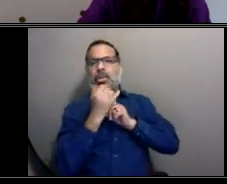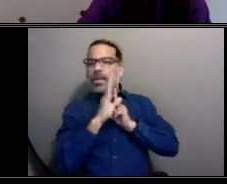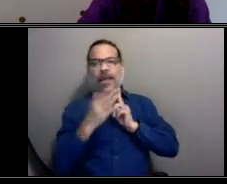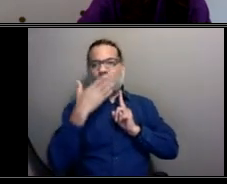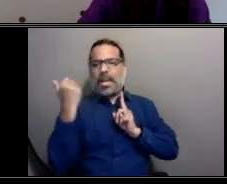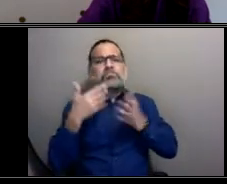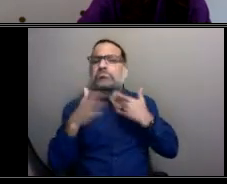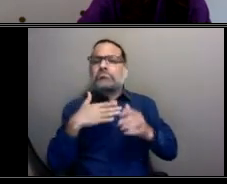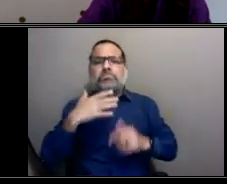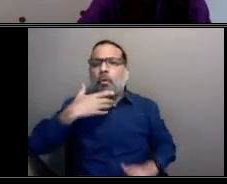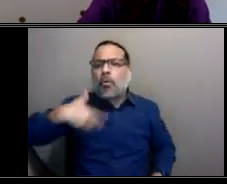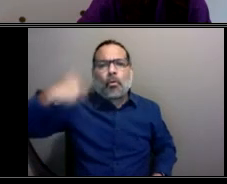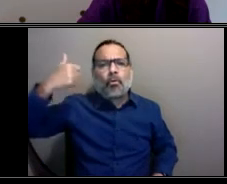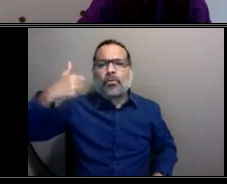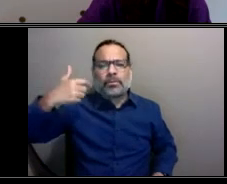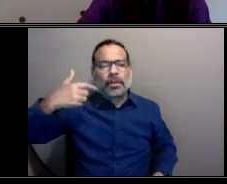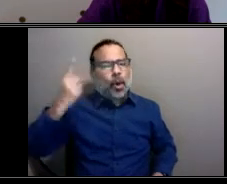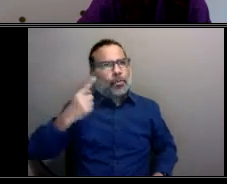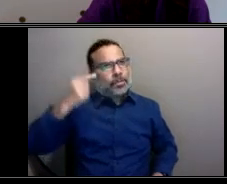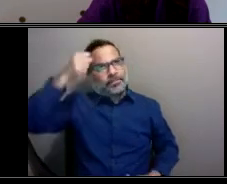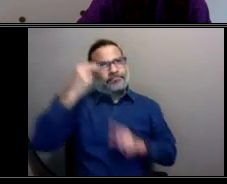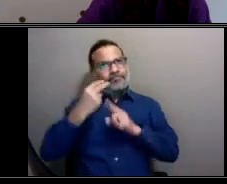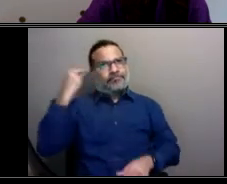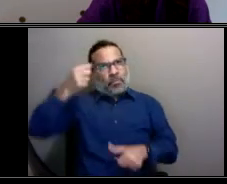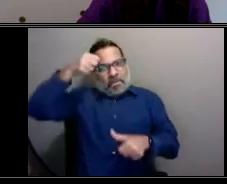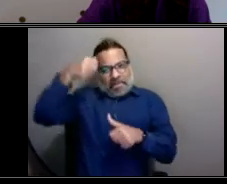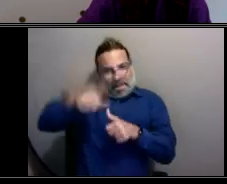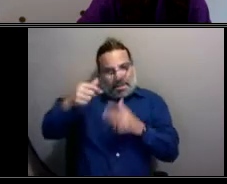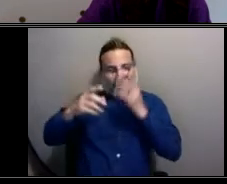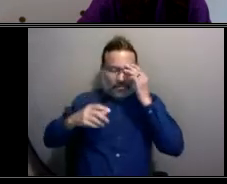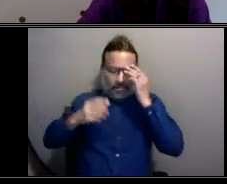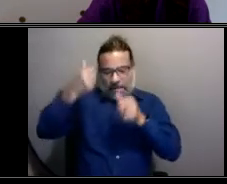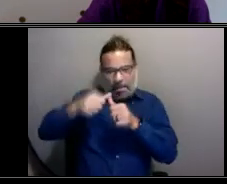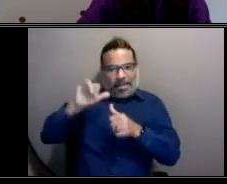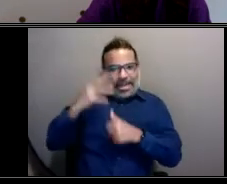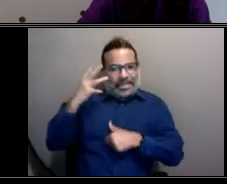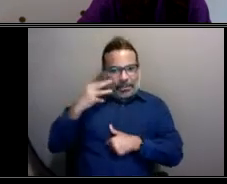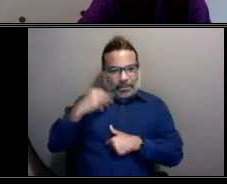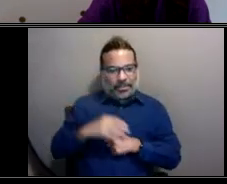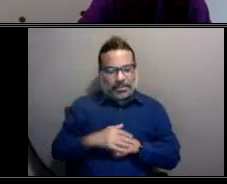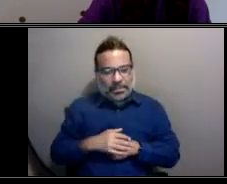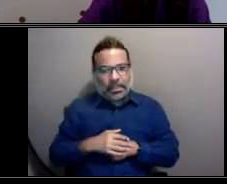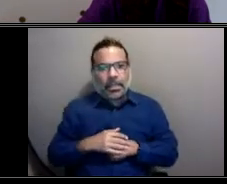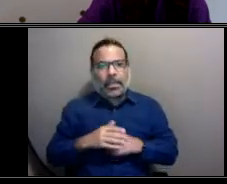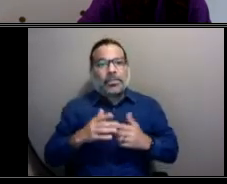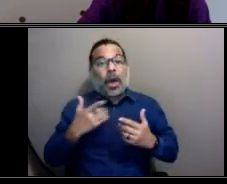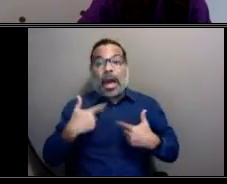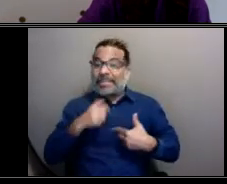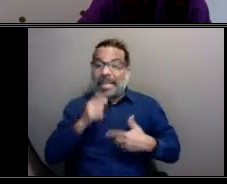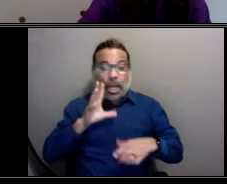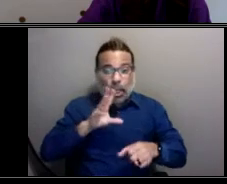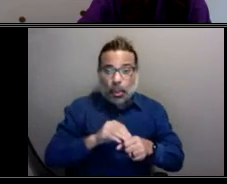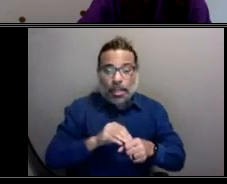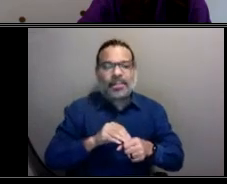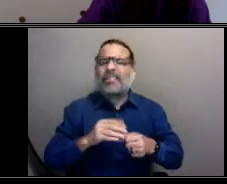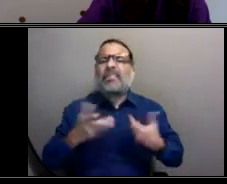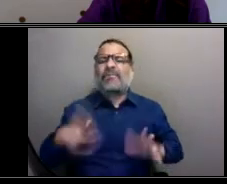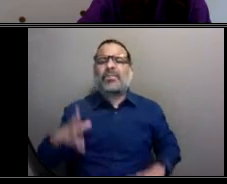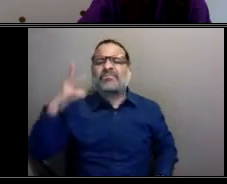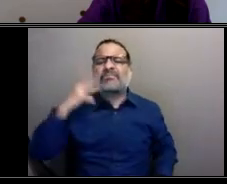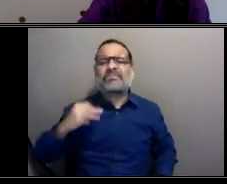how old you get, you never forget how that feels. So not being included has been part of my life.